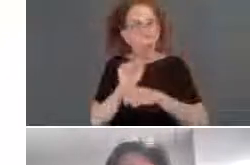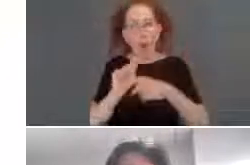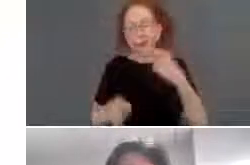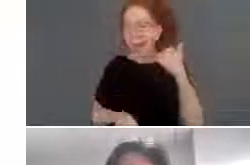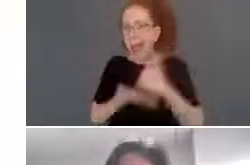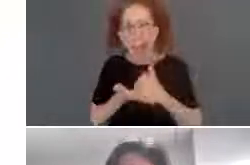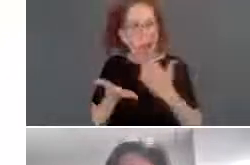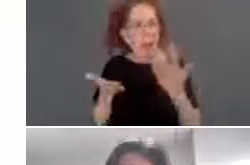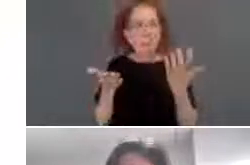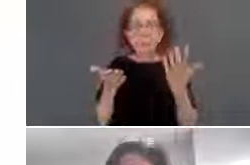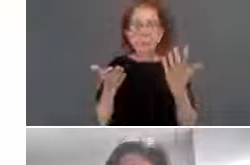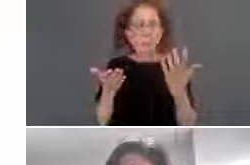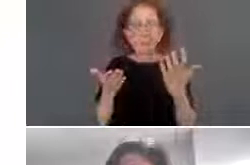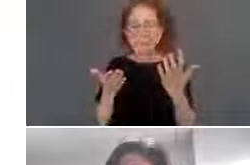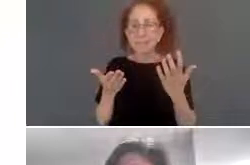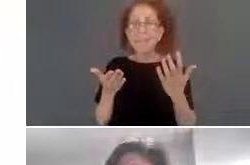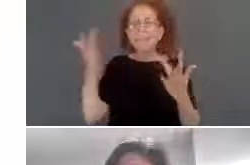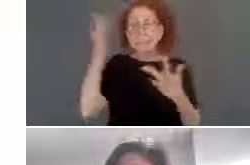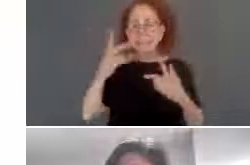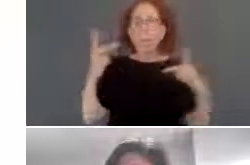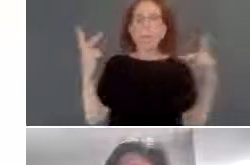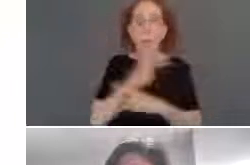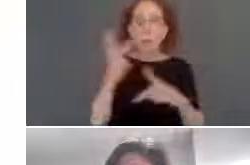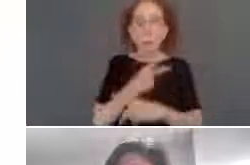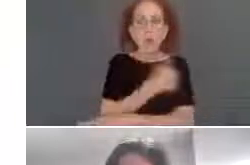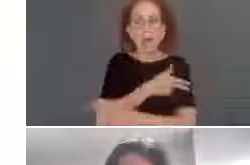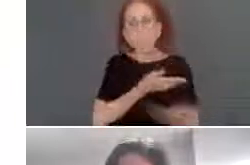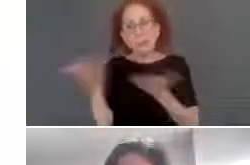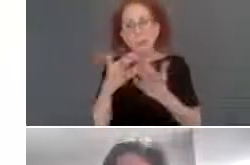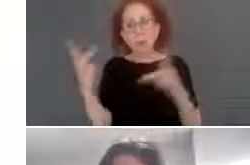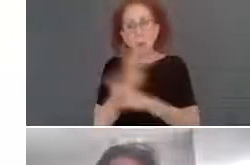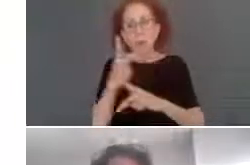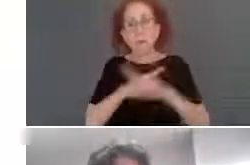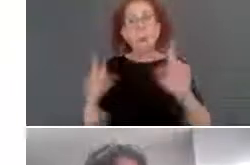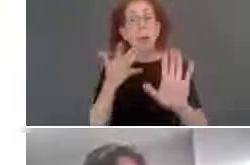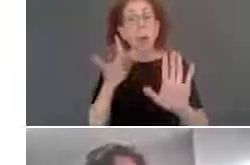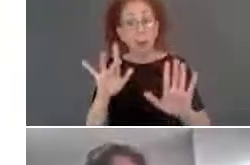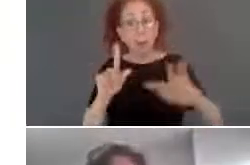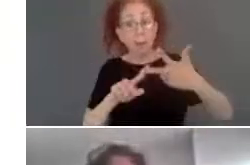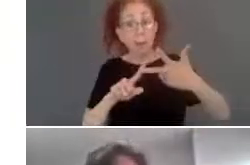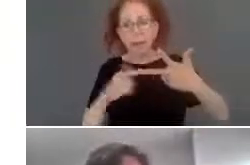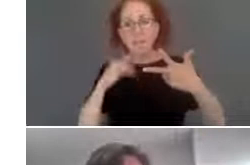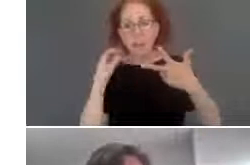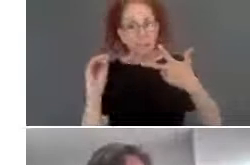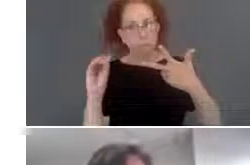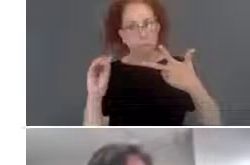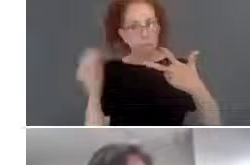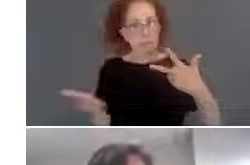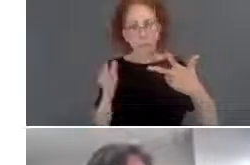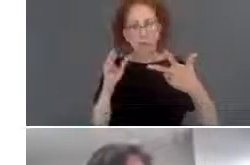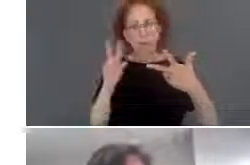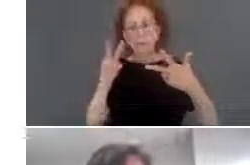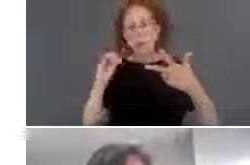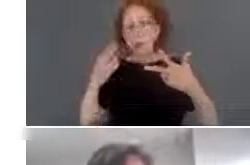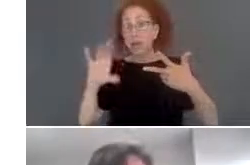have more severe disease and hospitalizations. Luckily, we don't have any of these variants of high